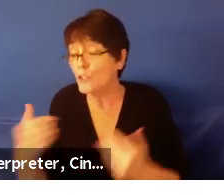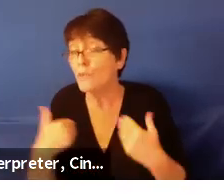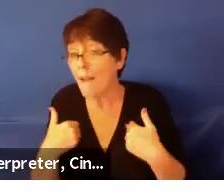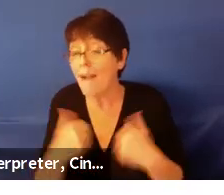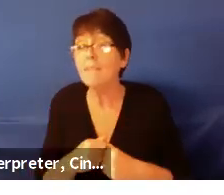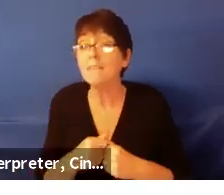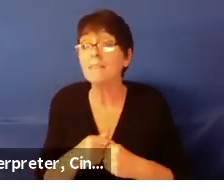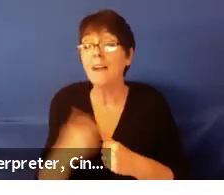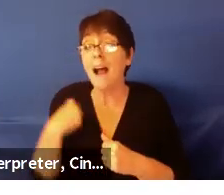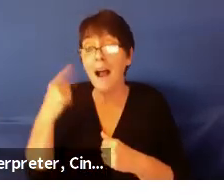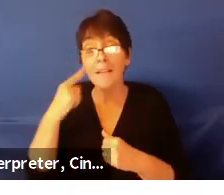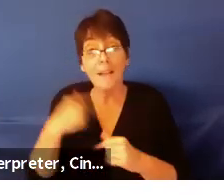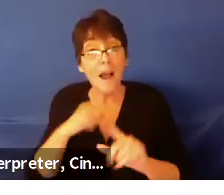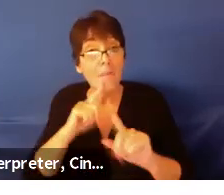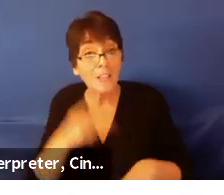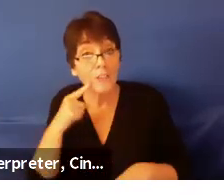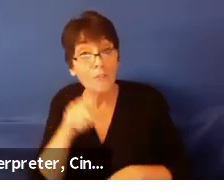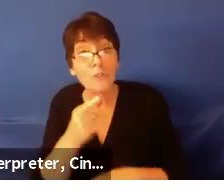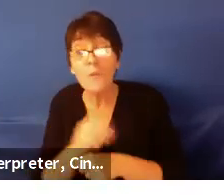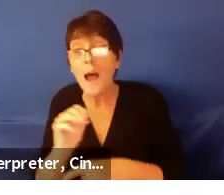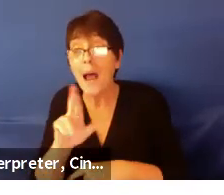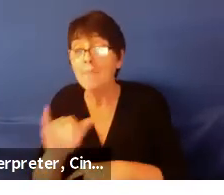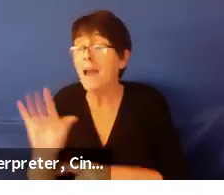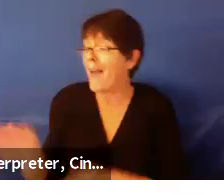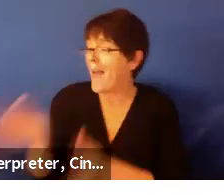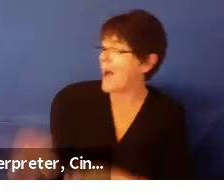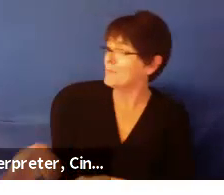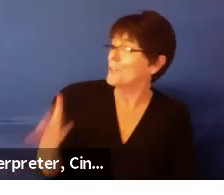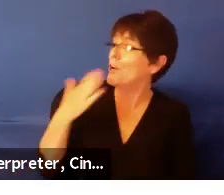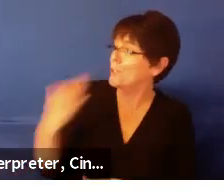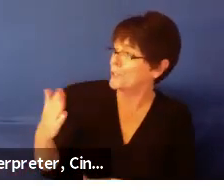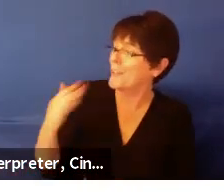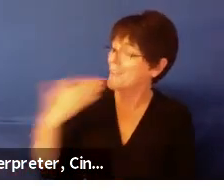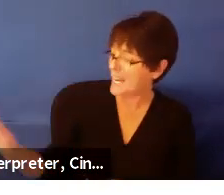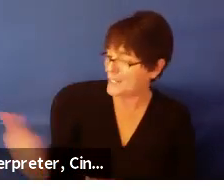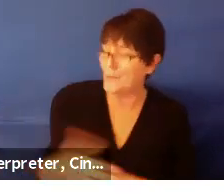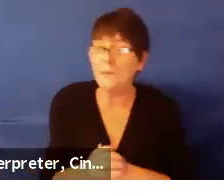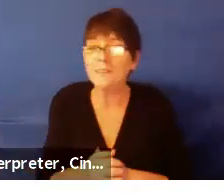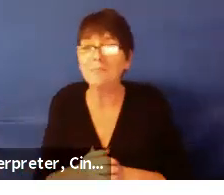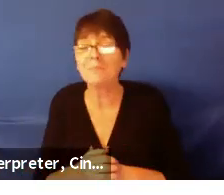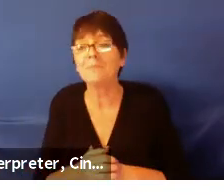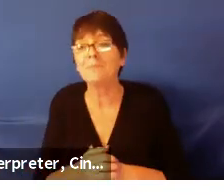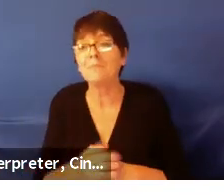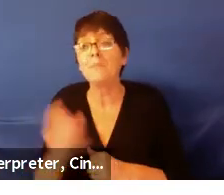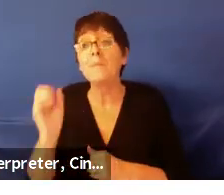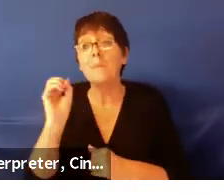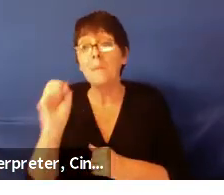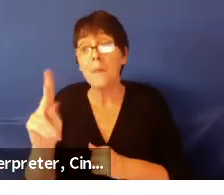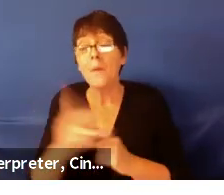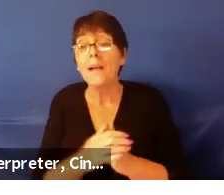I'm answering for you, Mary. Absolutely. That's great, Louis. Thank you. And okay,